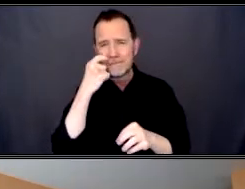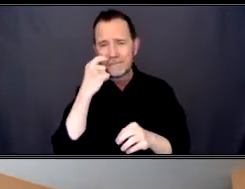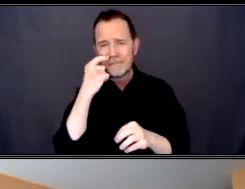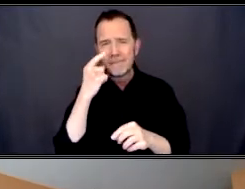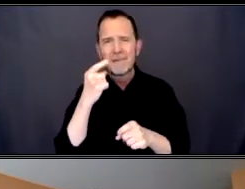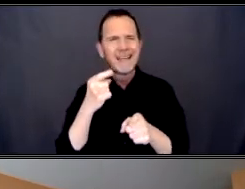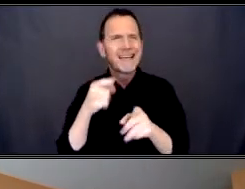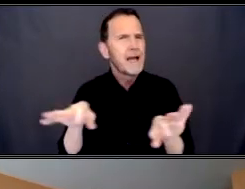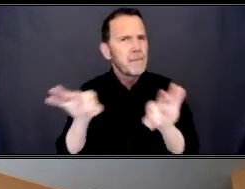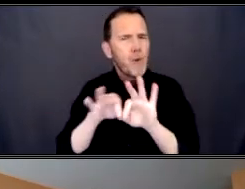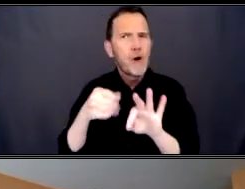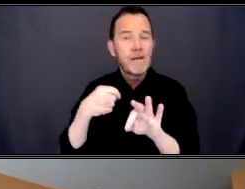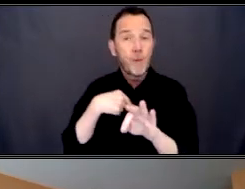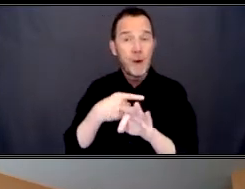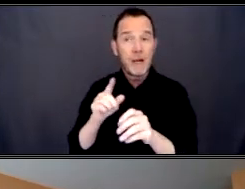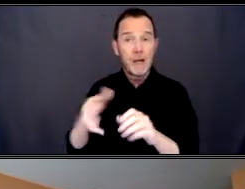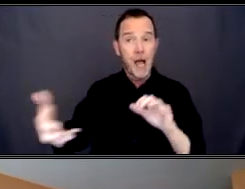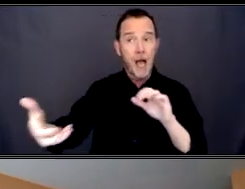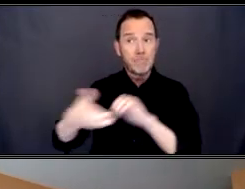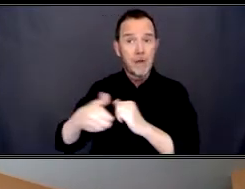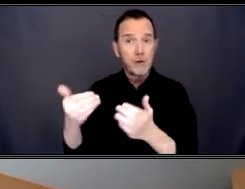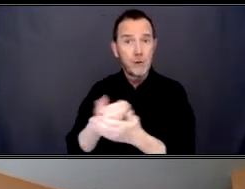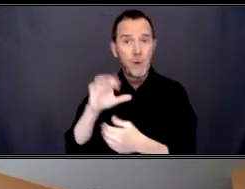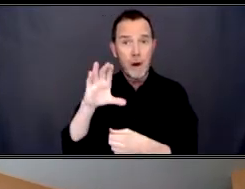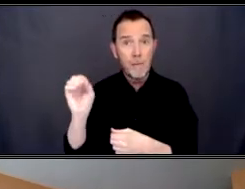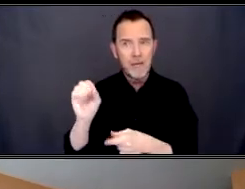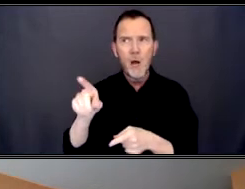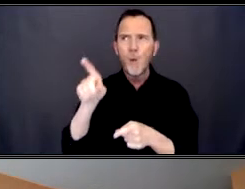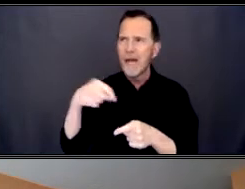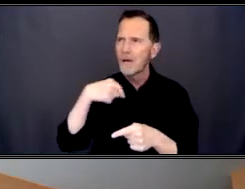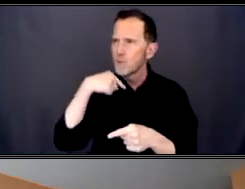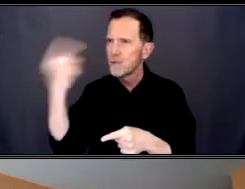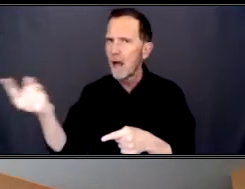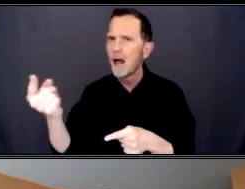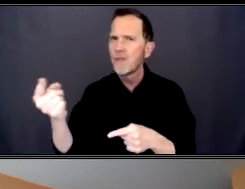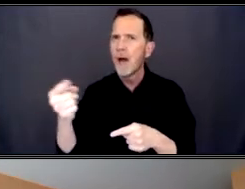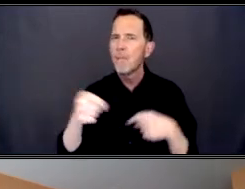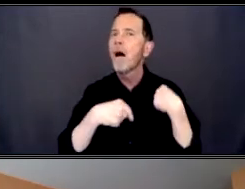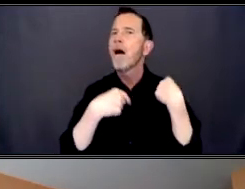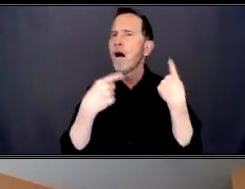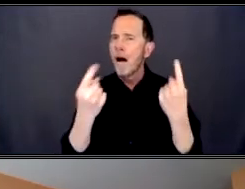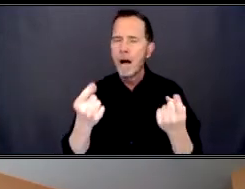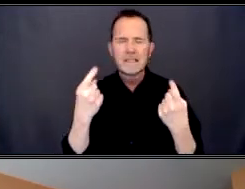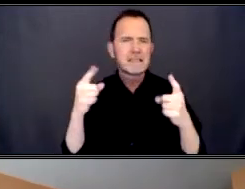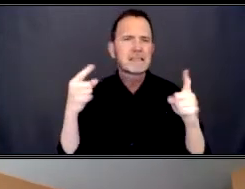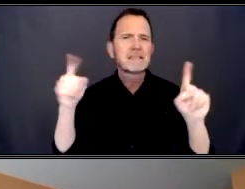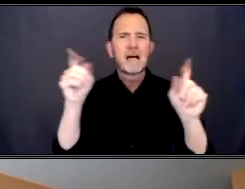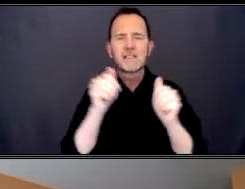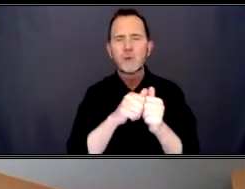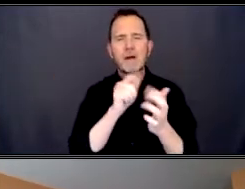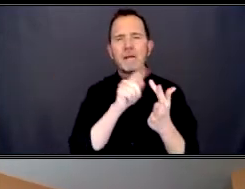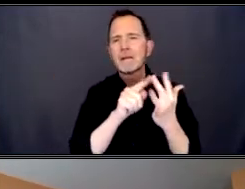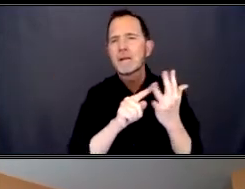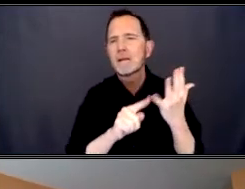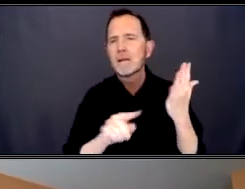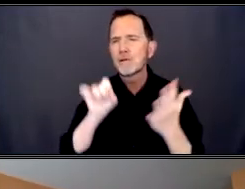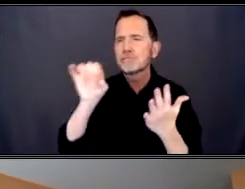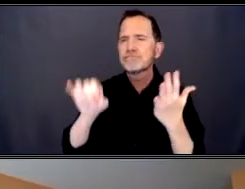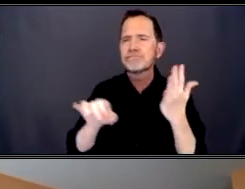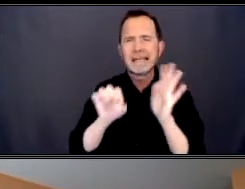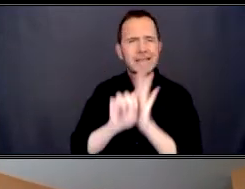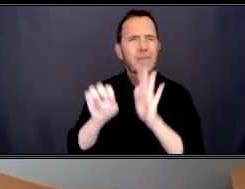we know that there are a lot of success stories, and what we don't always hear so much is the quiet reservations